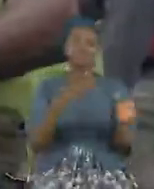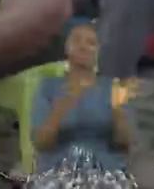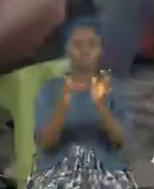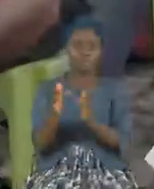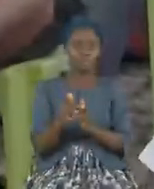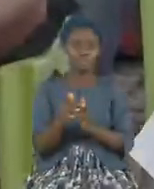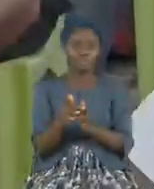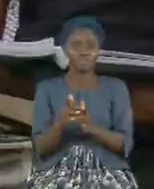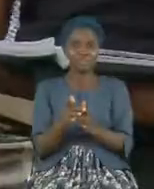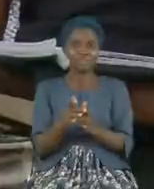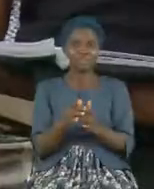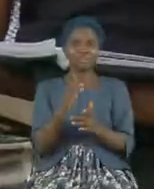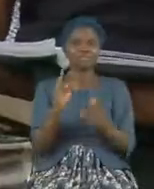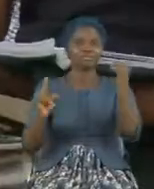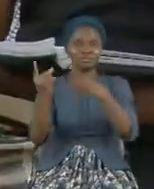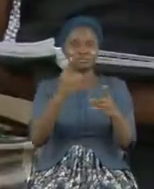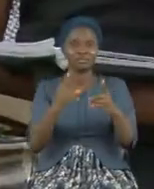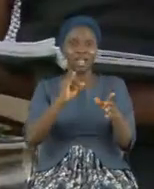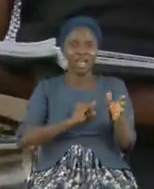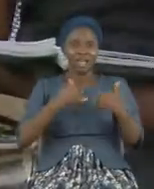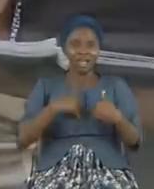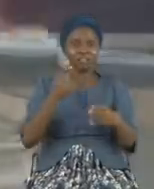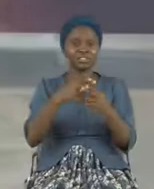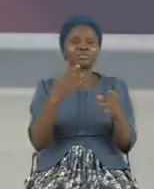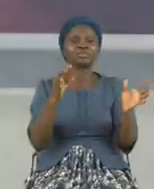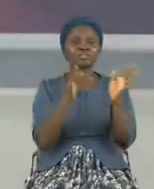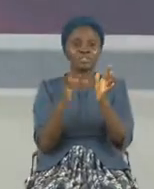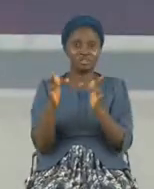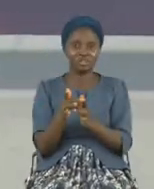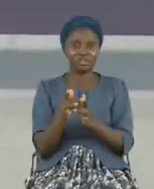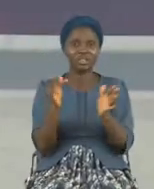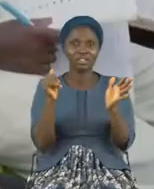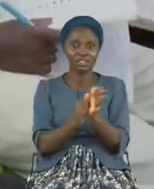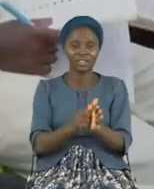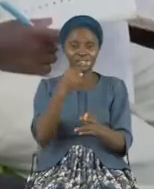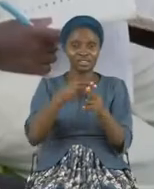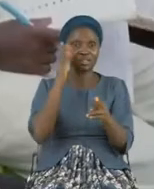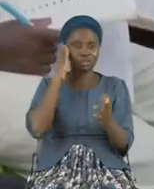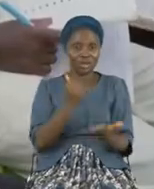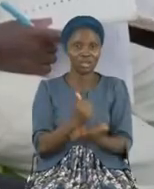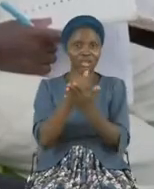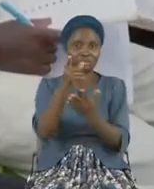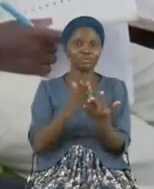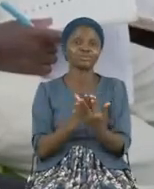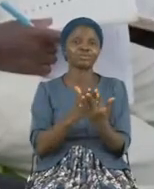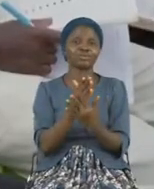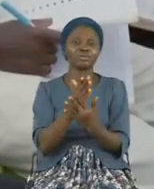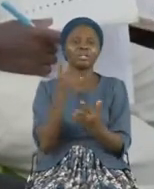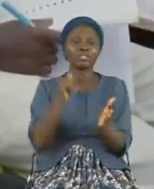of Jesus. That name will carry you through. That name will